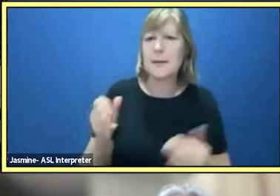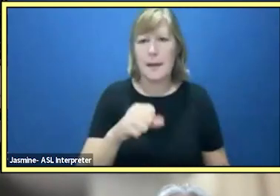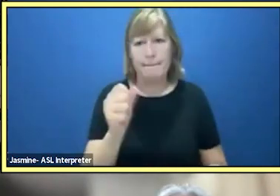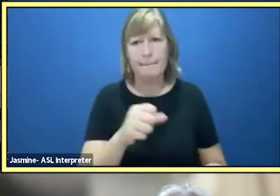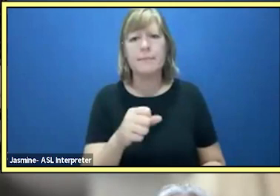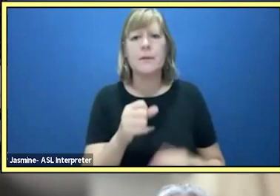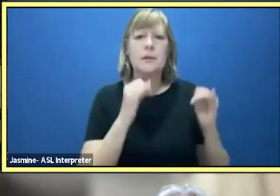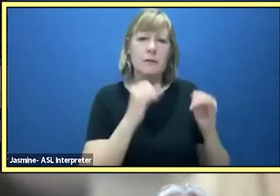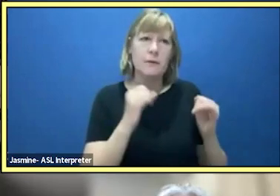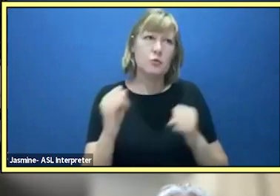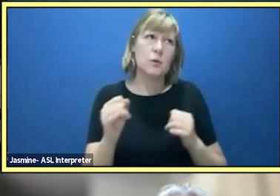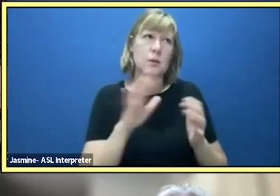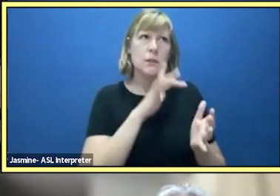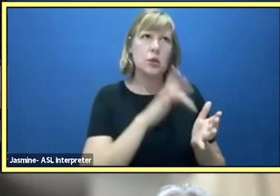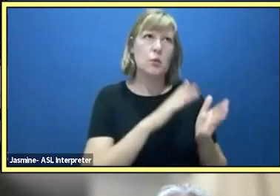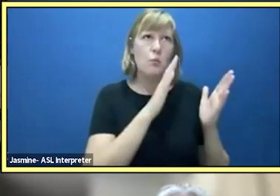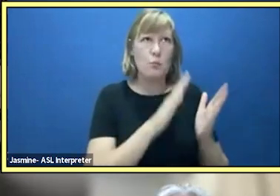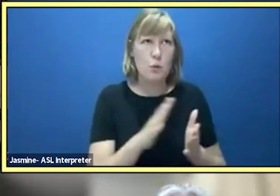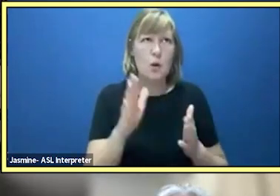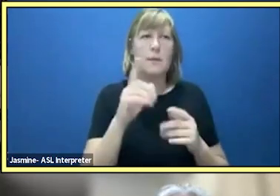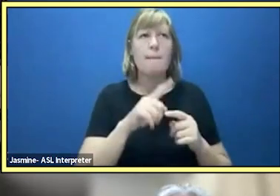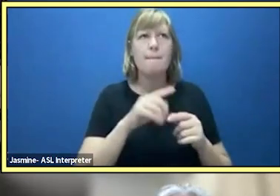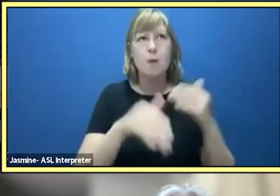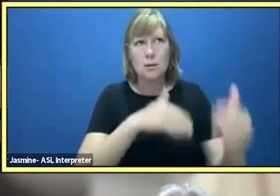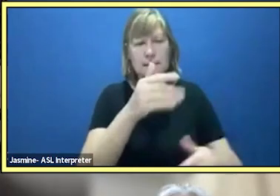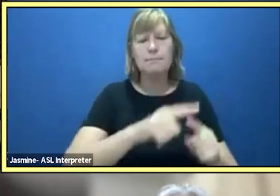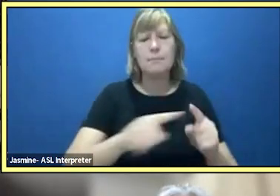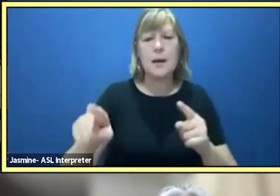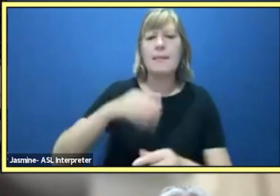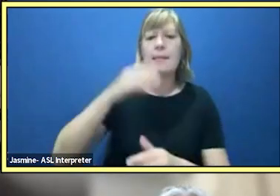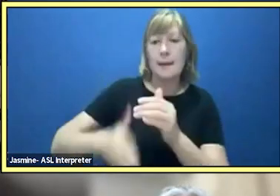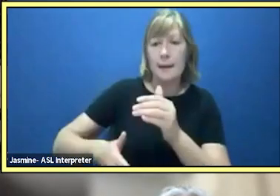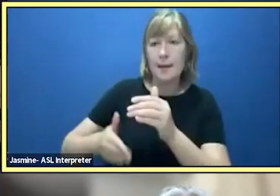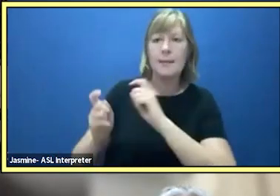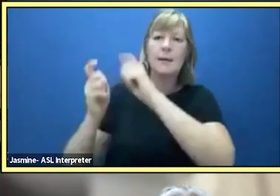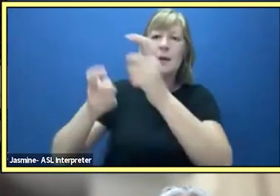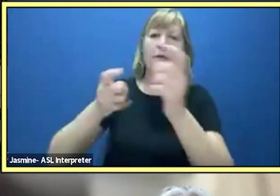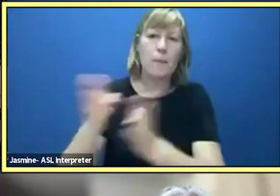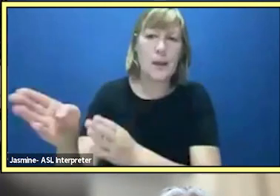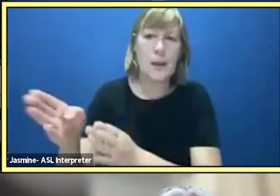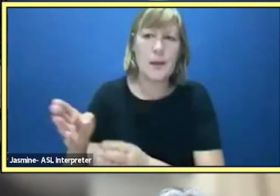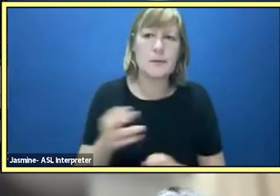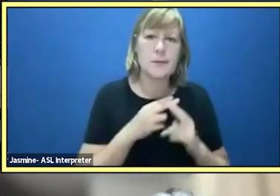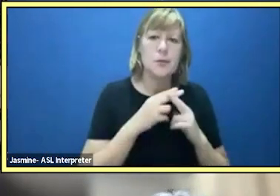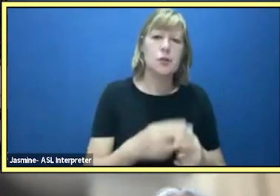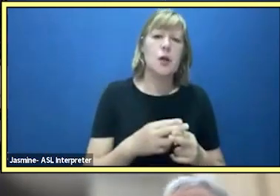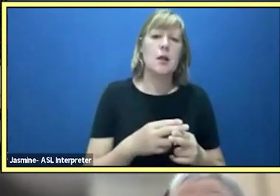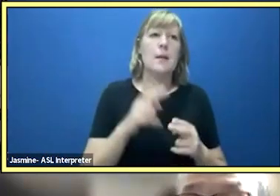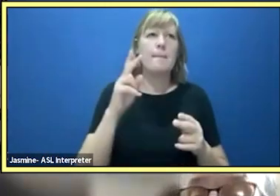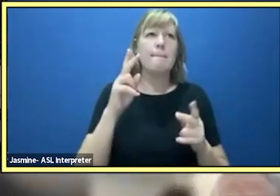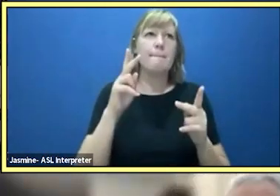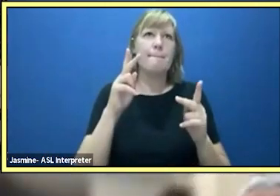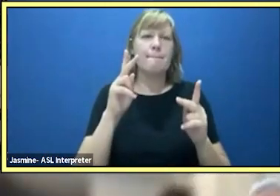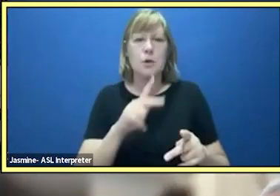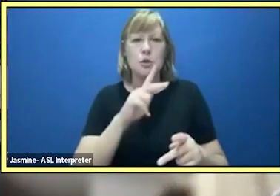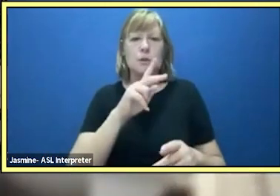get a plan. It should be person-centered. Okay. Right. So we're sort of calling it the person-centered plan, but for ISP. As long as it's person-centered,